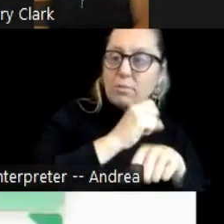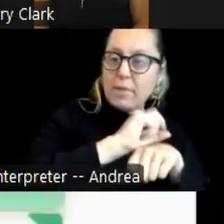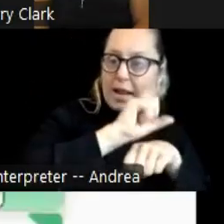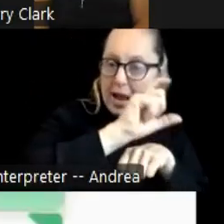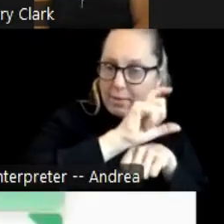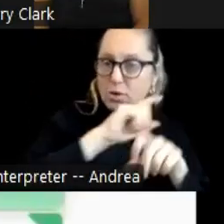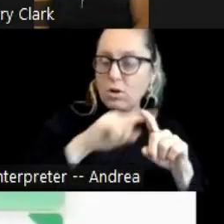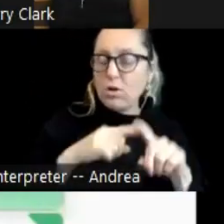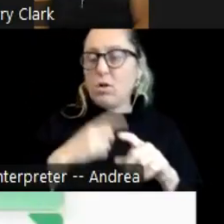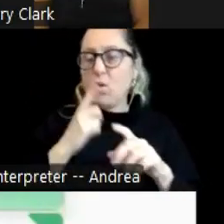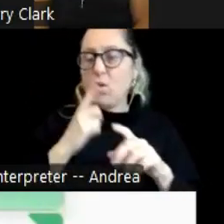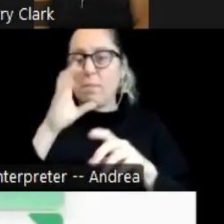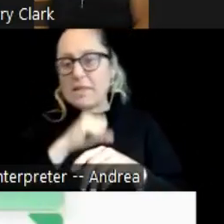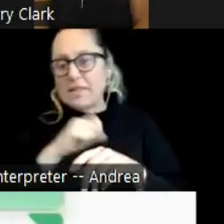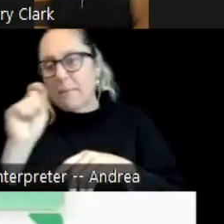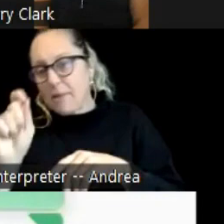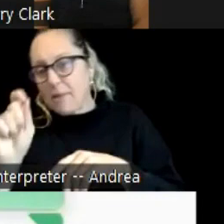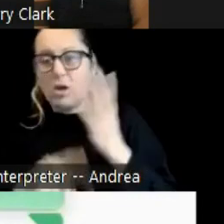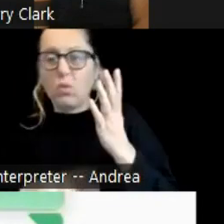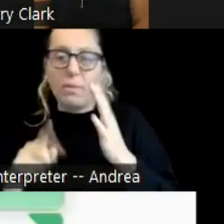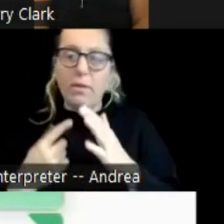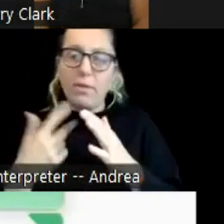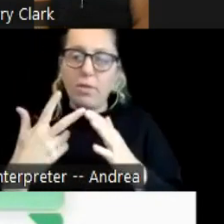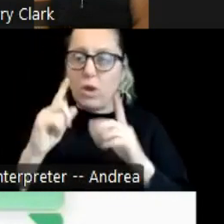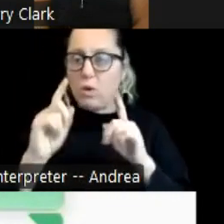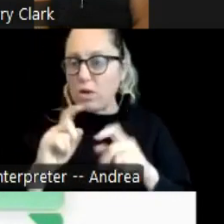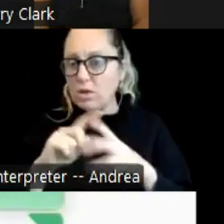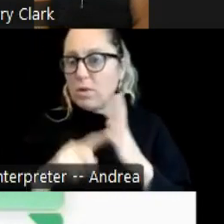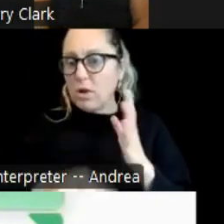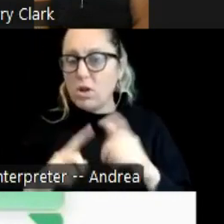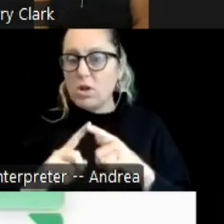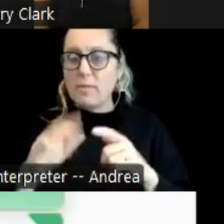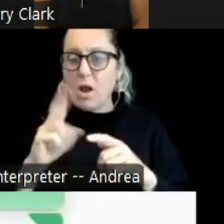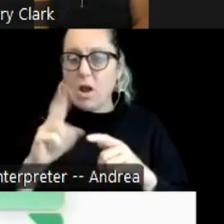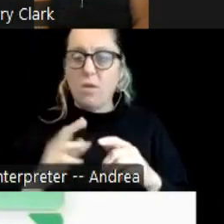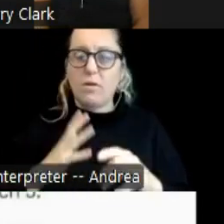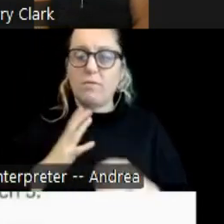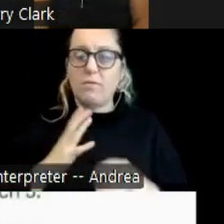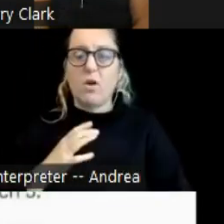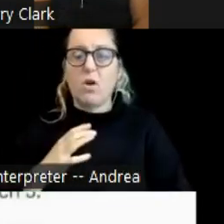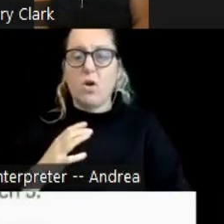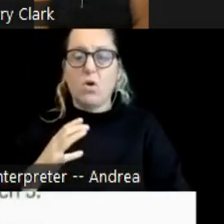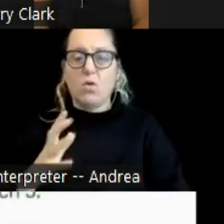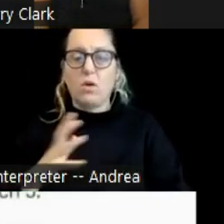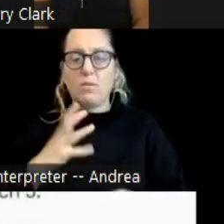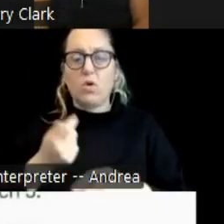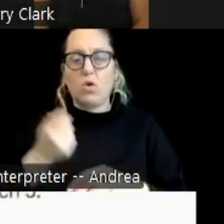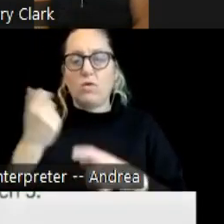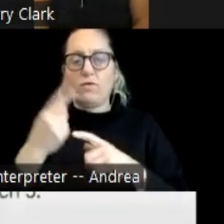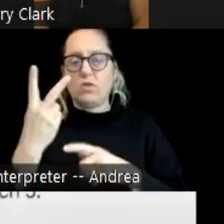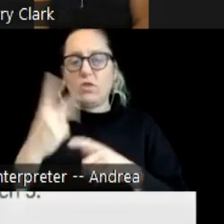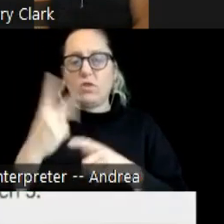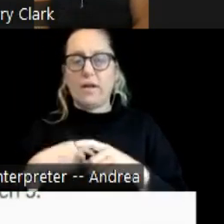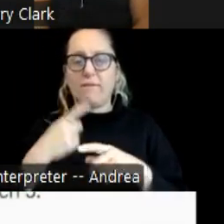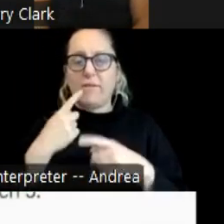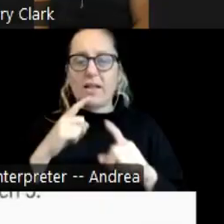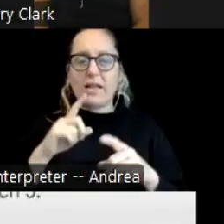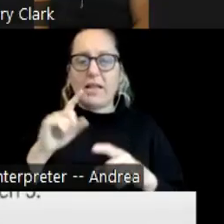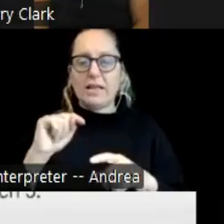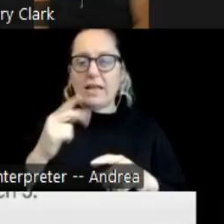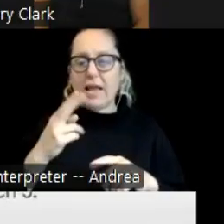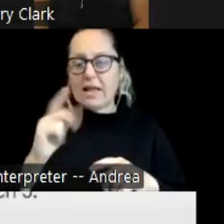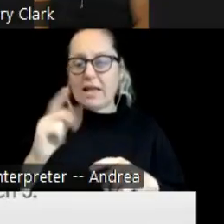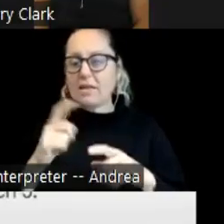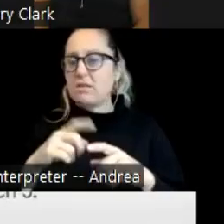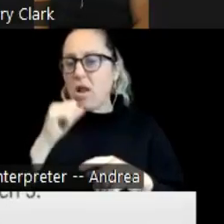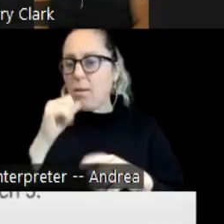about these 3 question marks? That could be unprofessional. Remove 2 of them. And finally, the THX, also not professional. Write out the